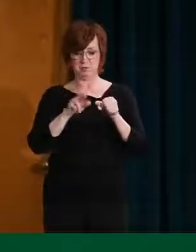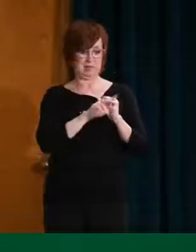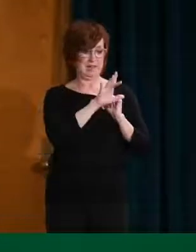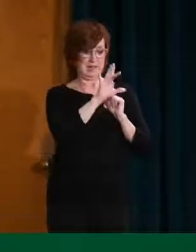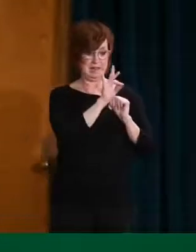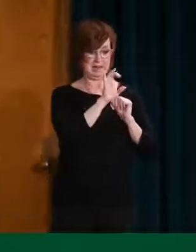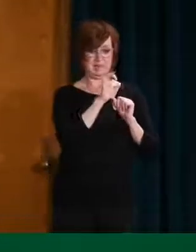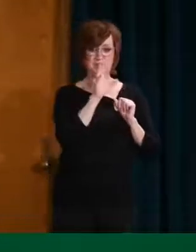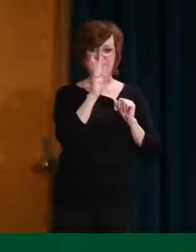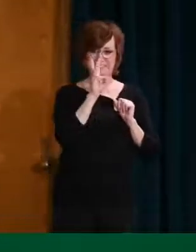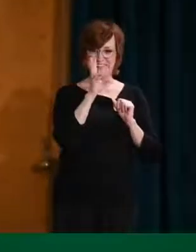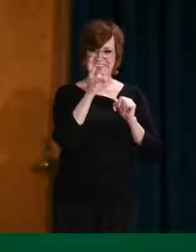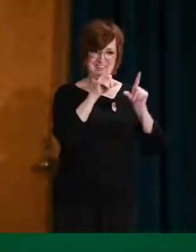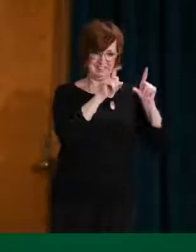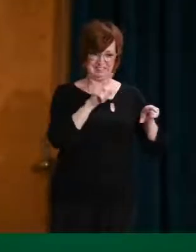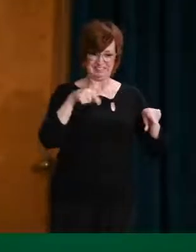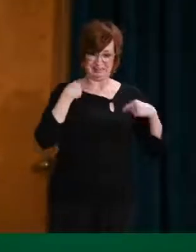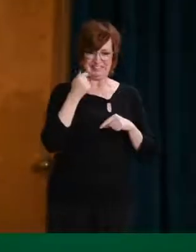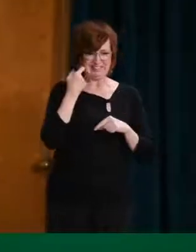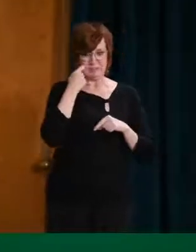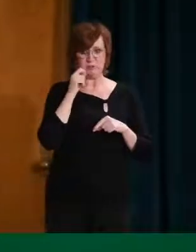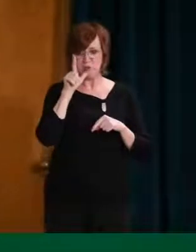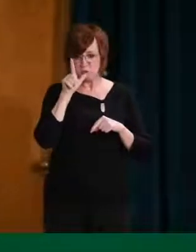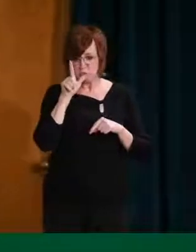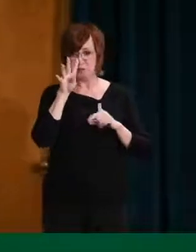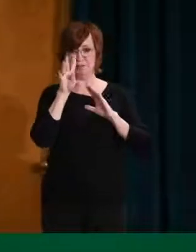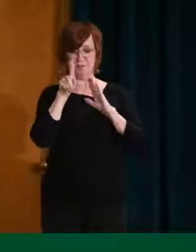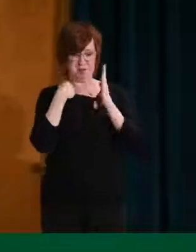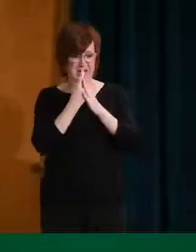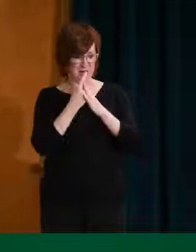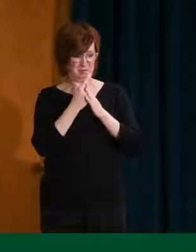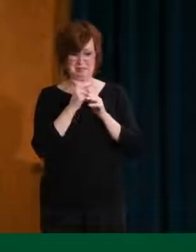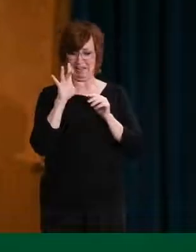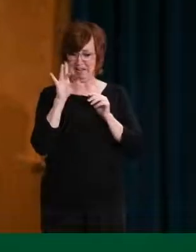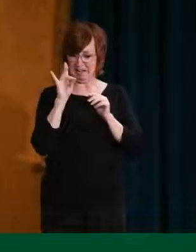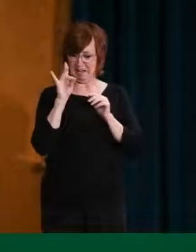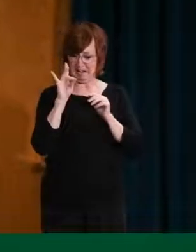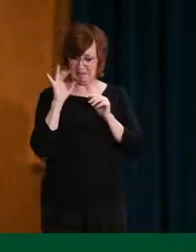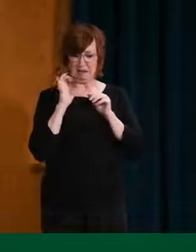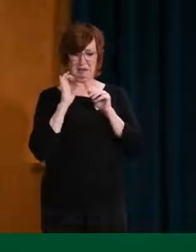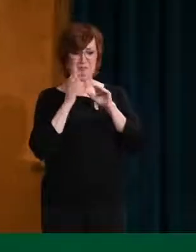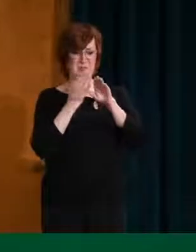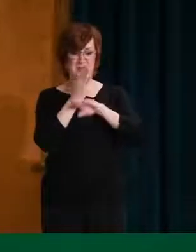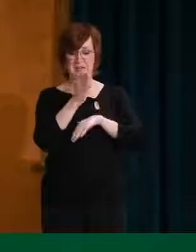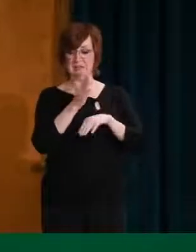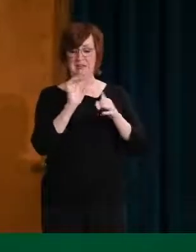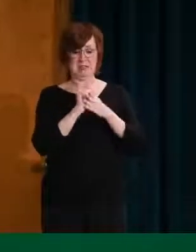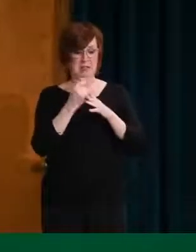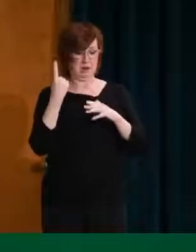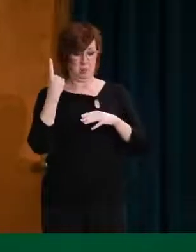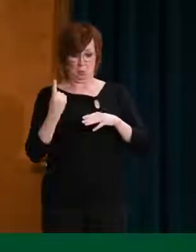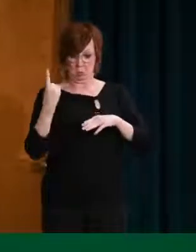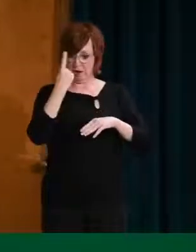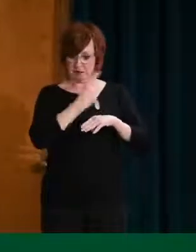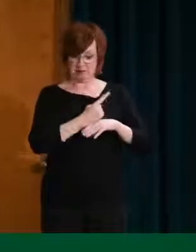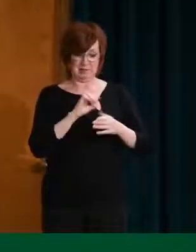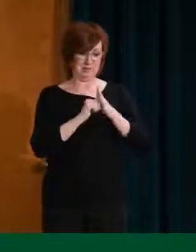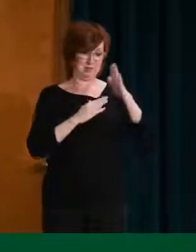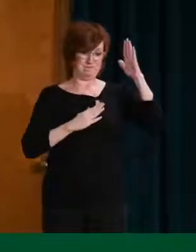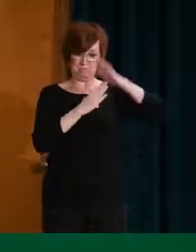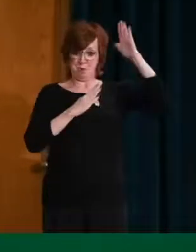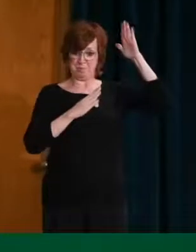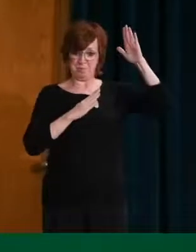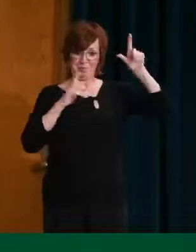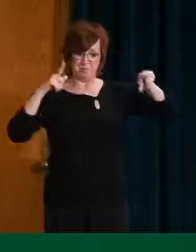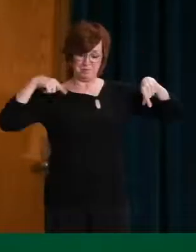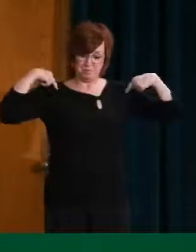tests in the last 24-hour time period. That is the highest number of tests processed in a single day to date.